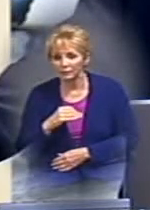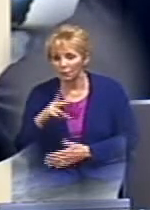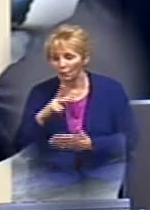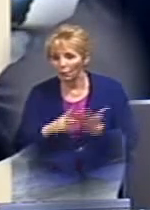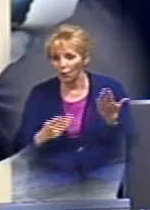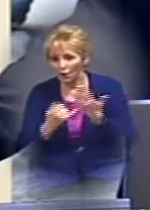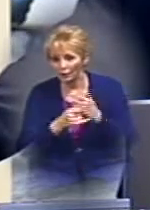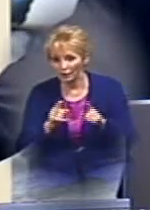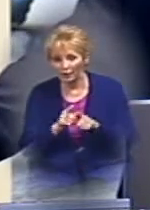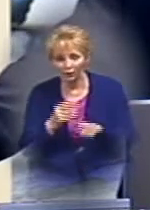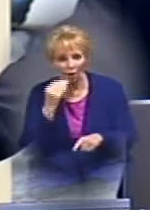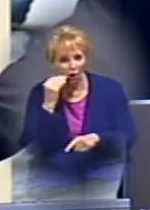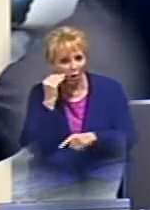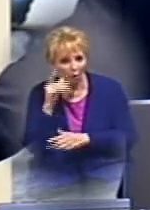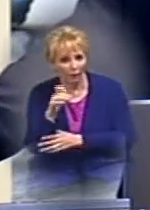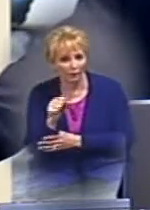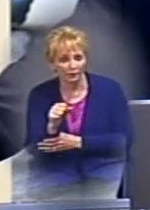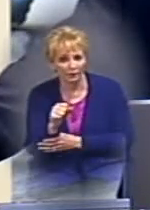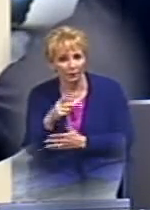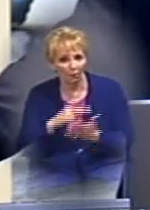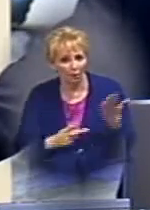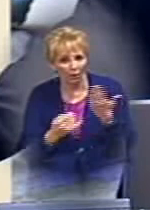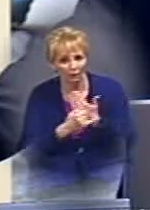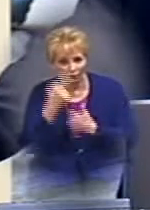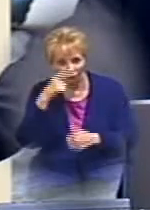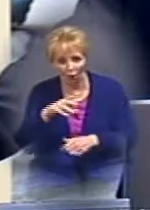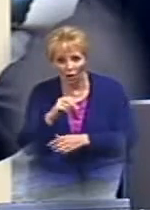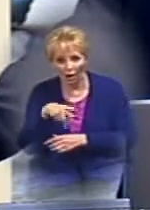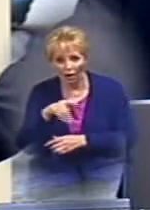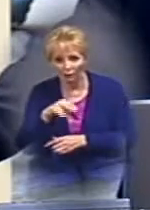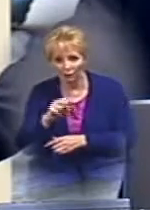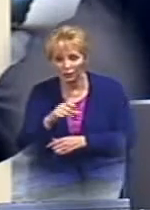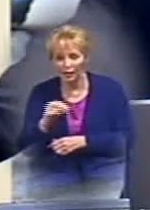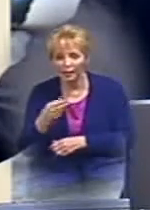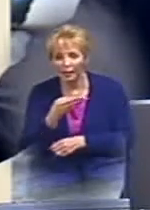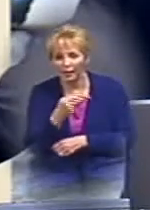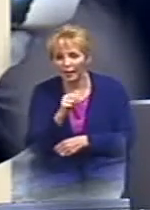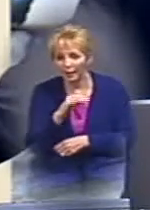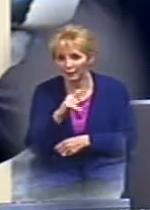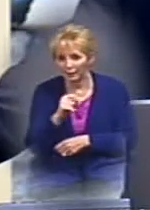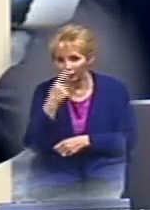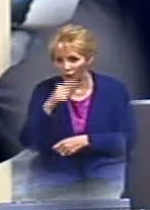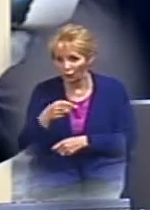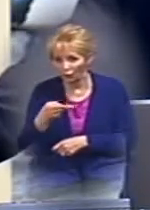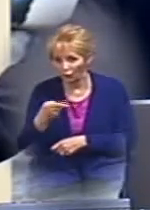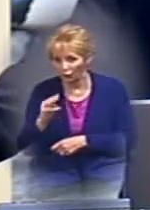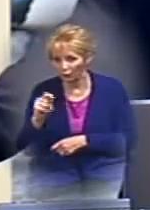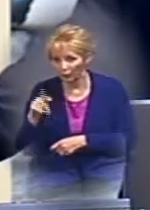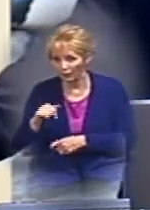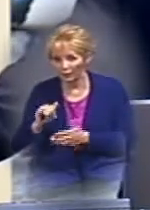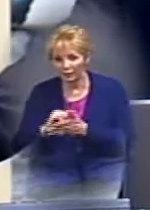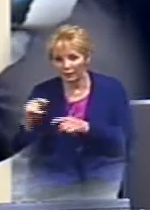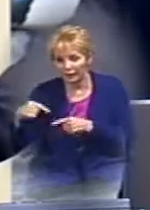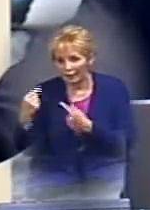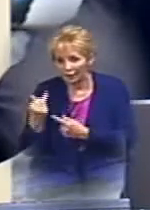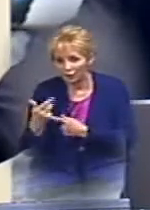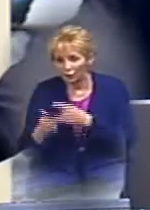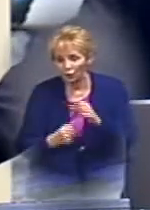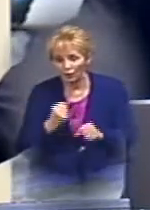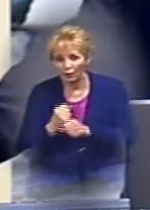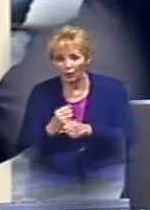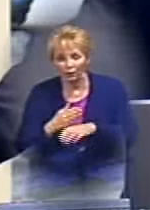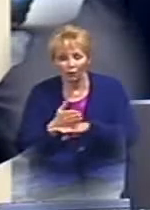projects such as the Homeless Project for Options and Habitat for Humanity. Just within the last few years, that has brought